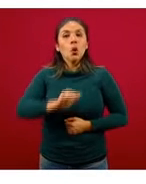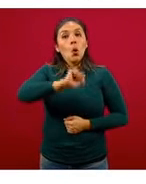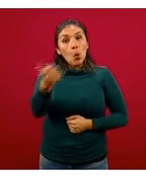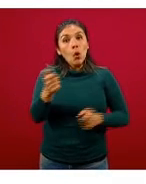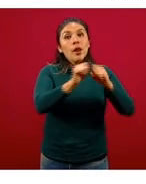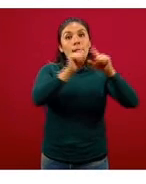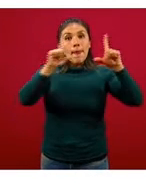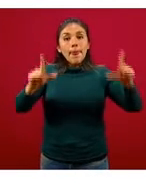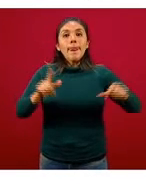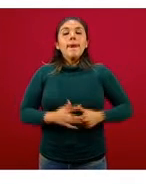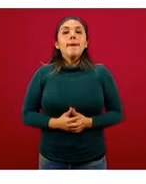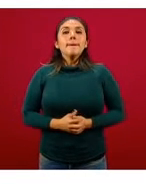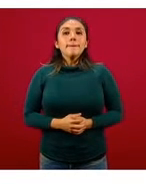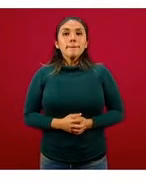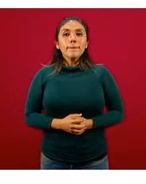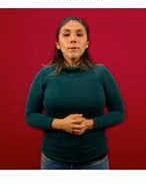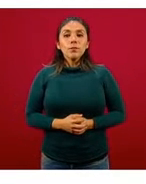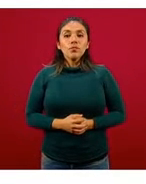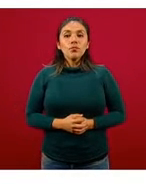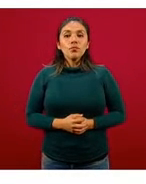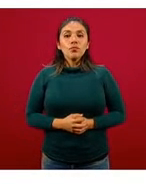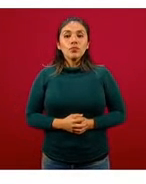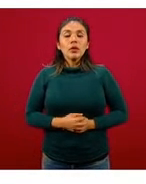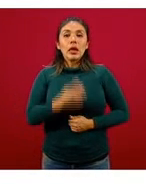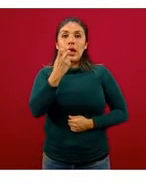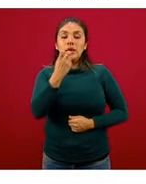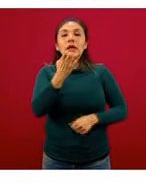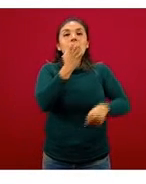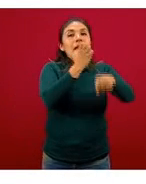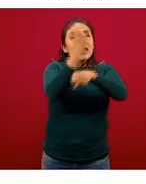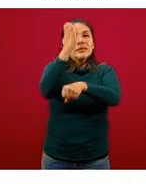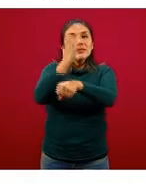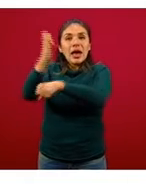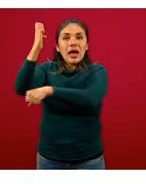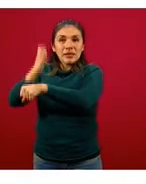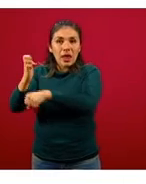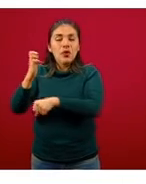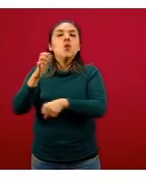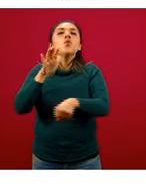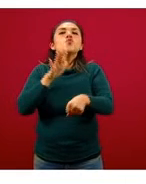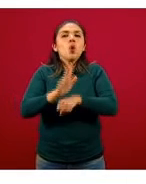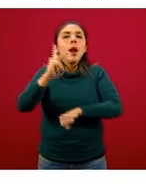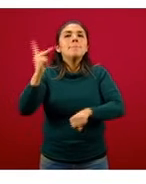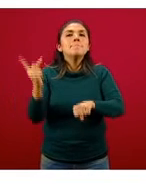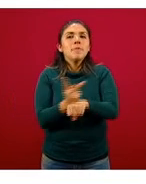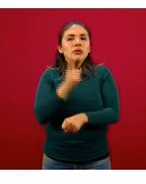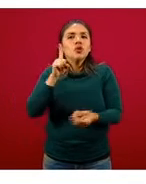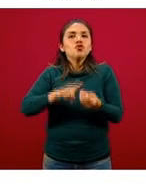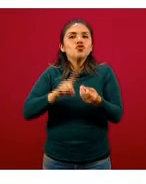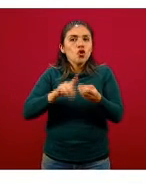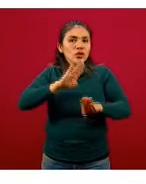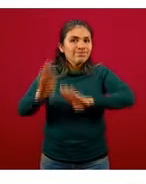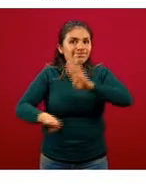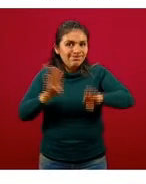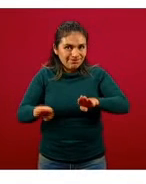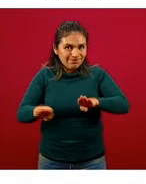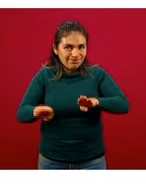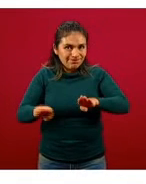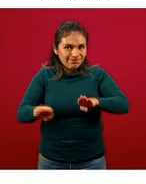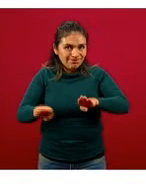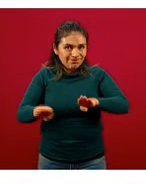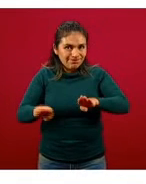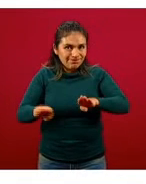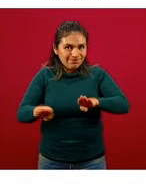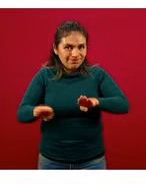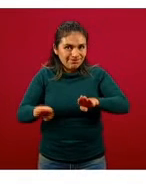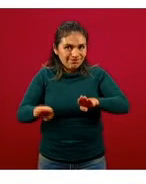245 suspect fatalities that are awaiting for the results. Here we have the same information presented